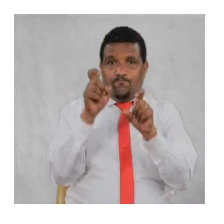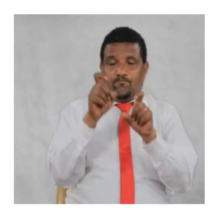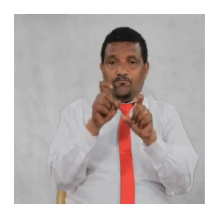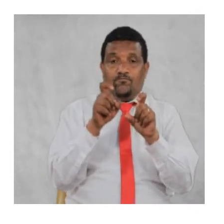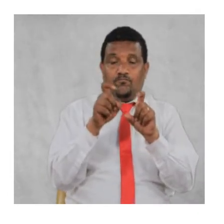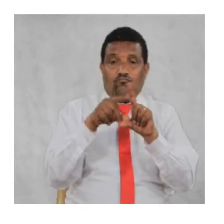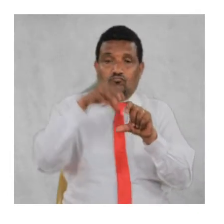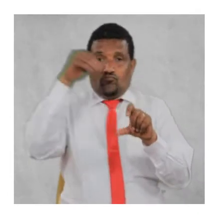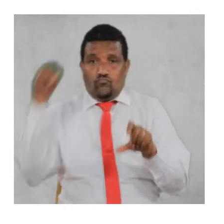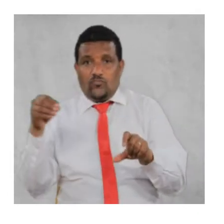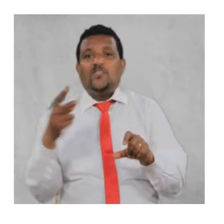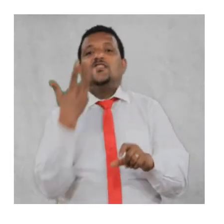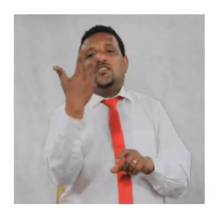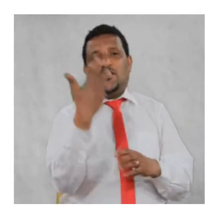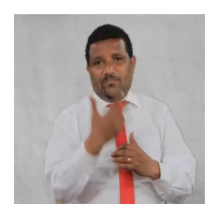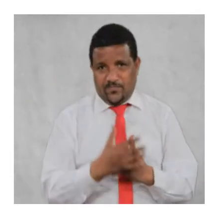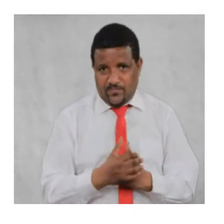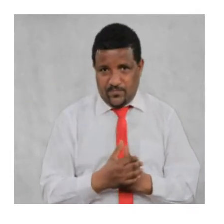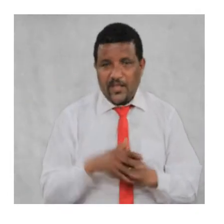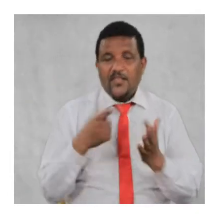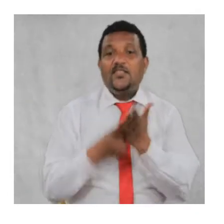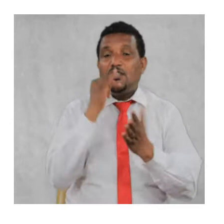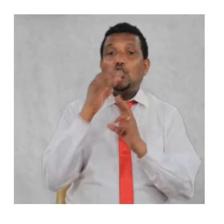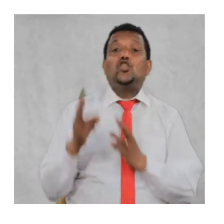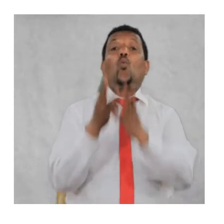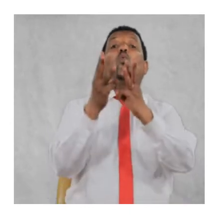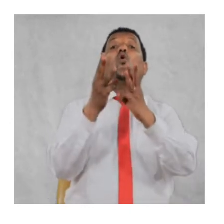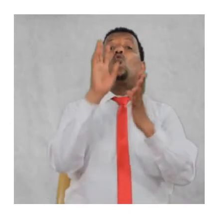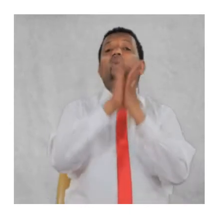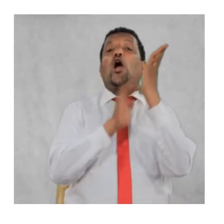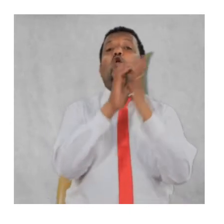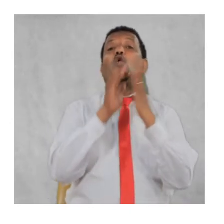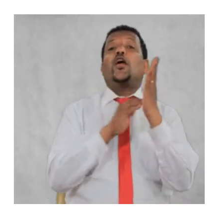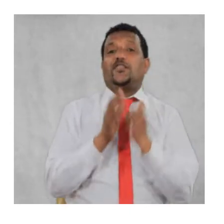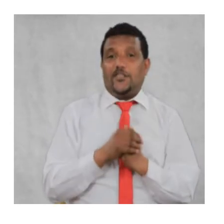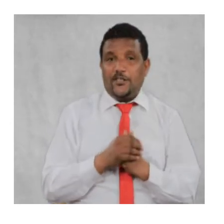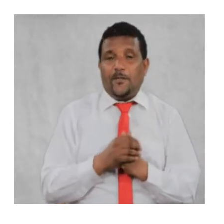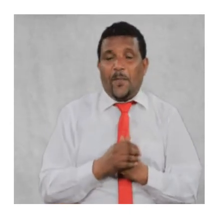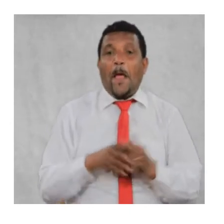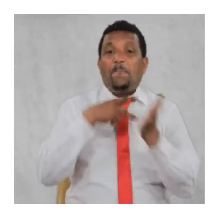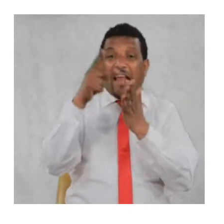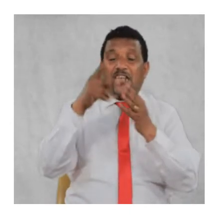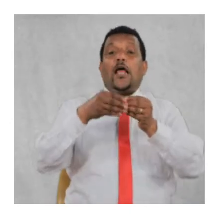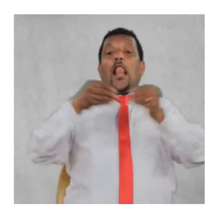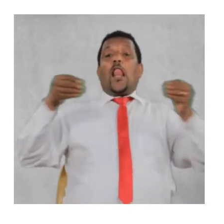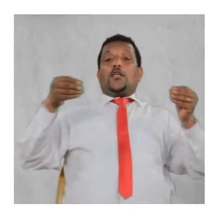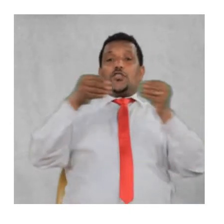we left with 3. This is the way of calculating the price